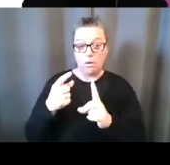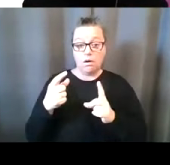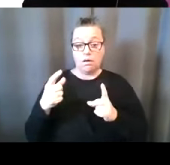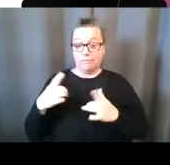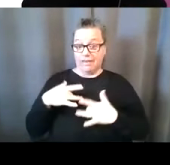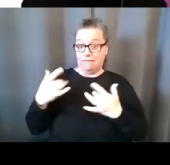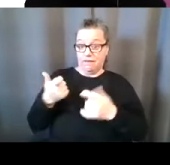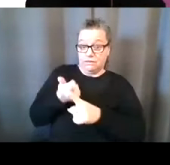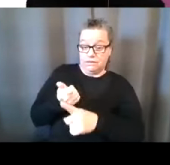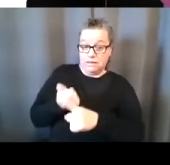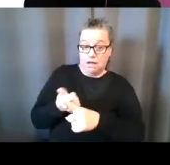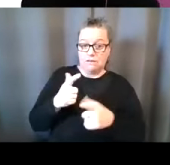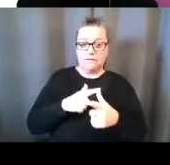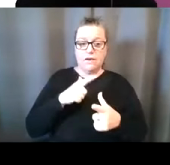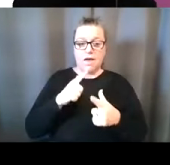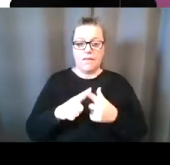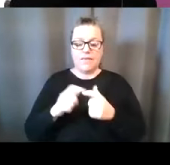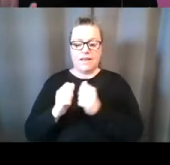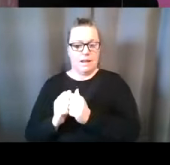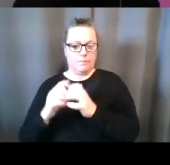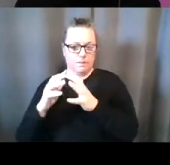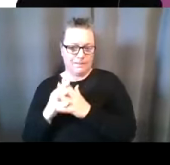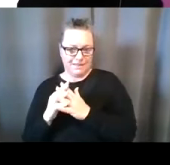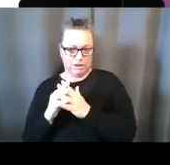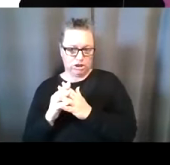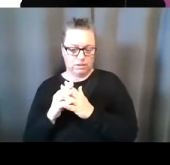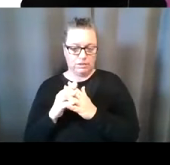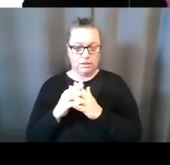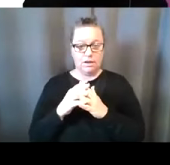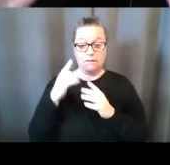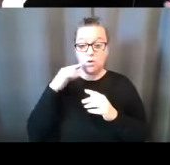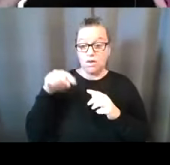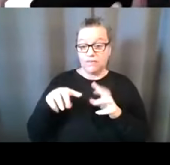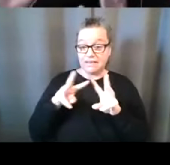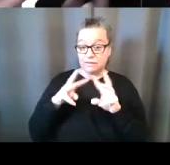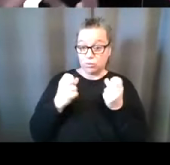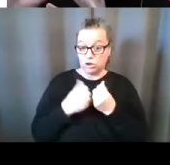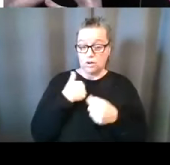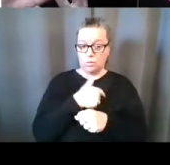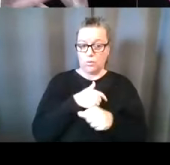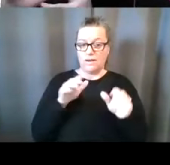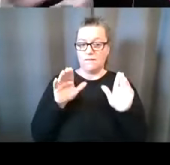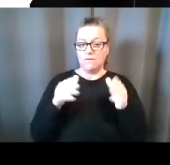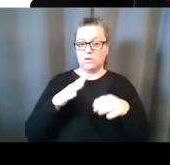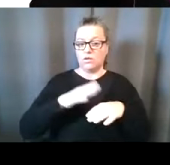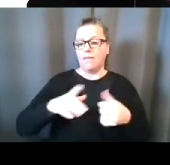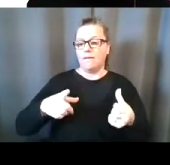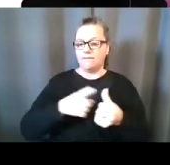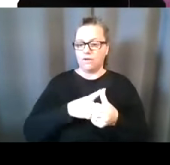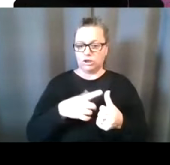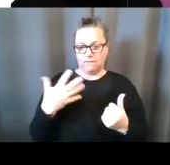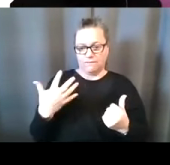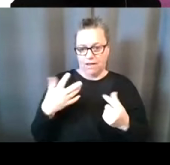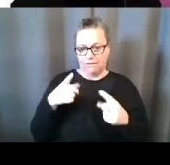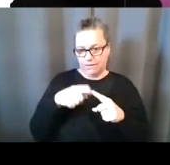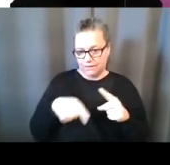itself, and then implementation. For this workshop, we focus on just the first 5 cycles of